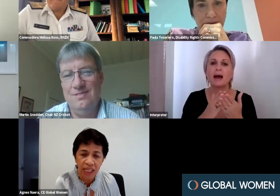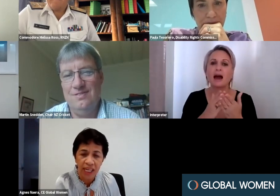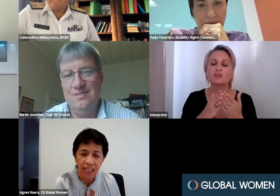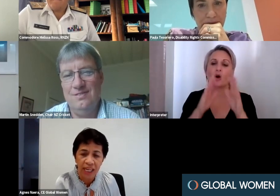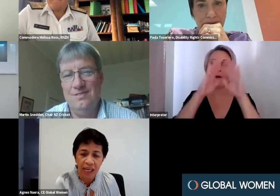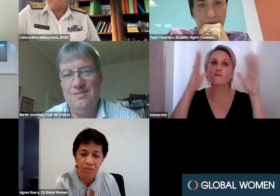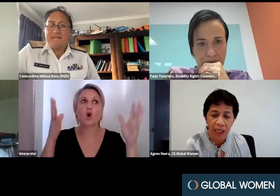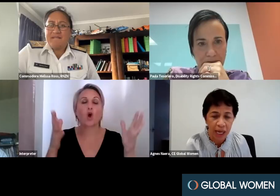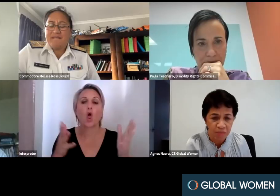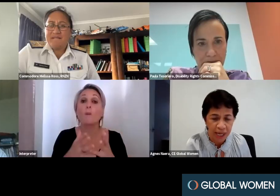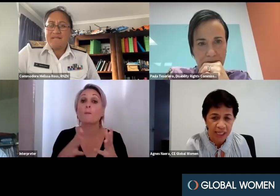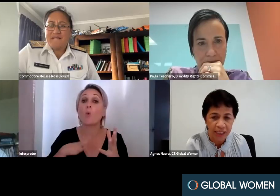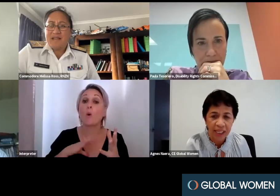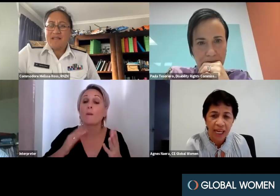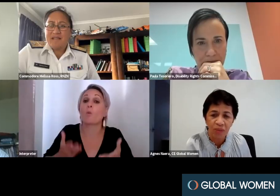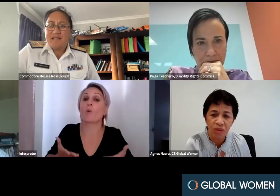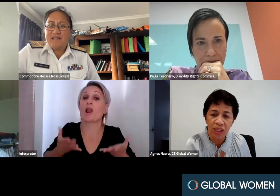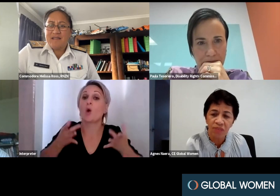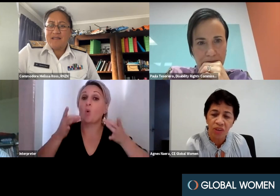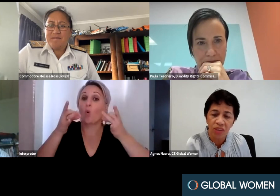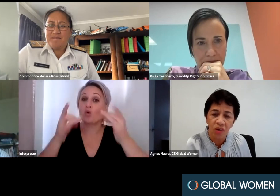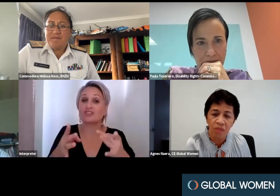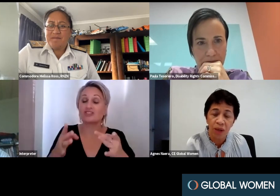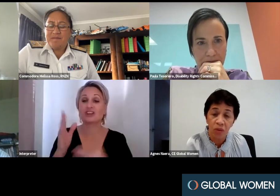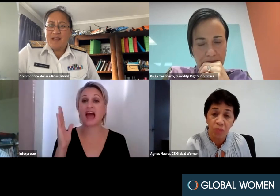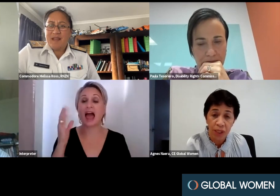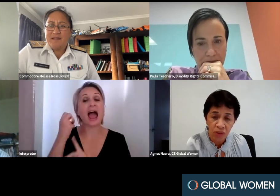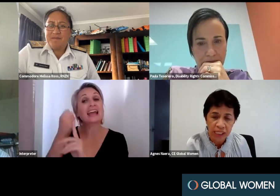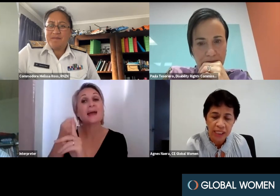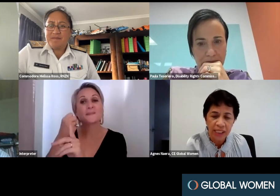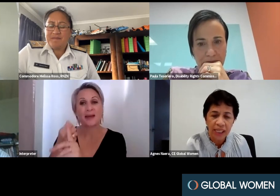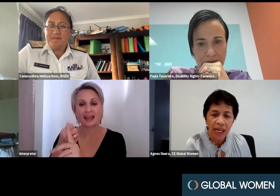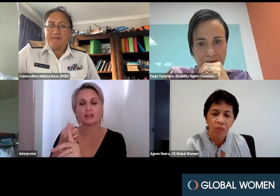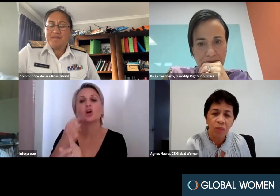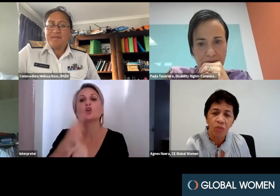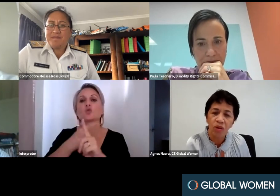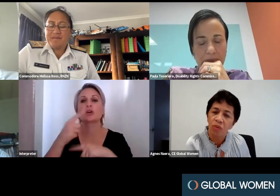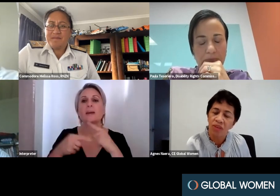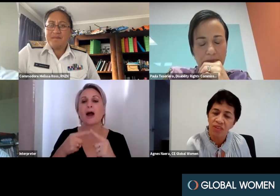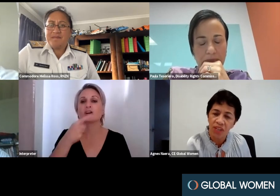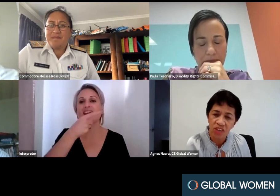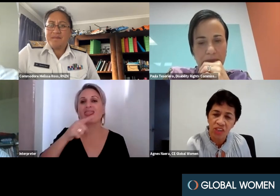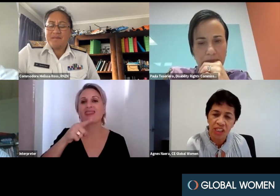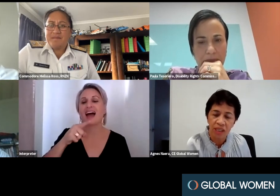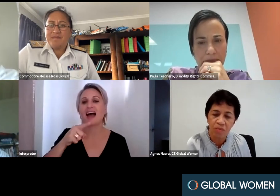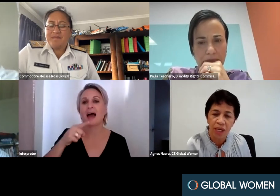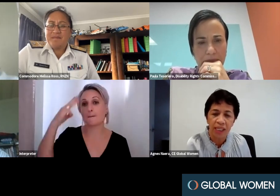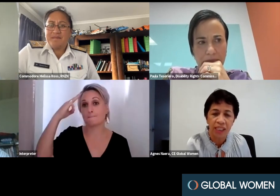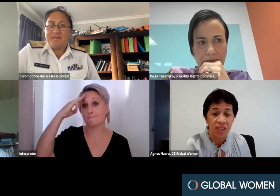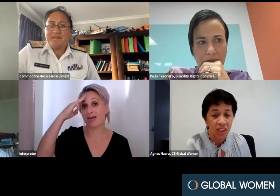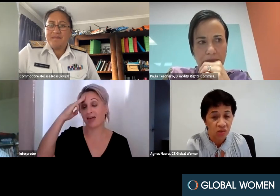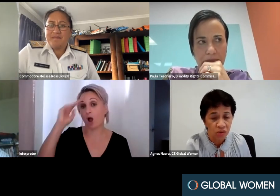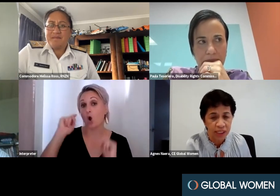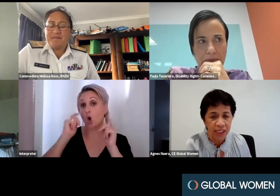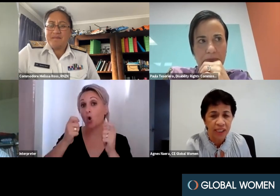launched today a campaign, and it was really focused on the motherhood penalty. We work with the Saatchi team and